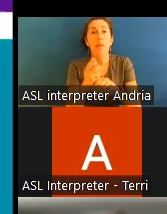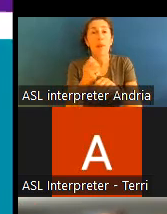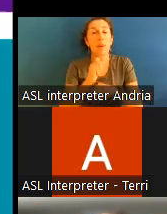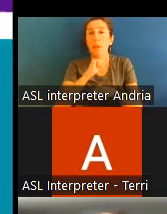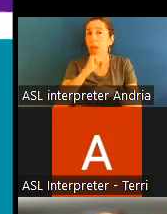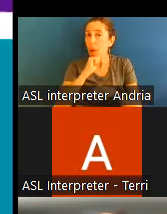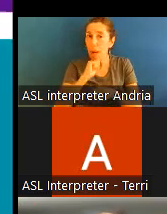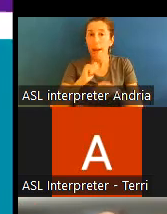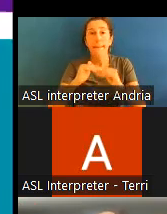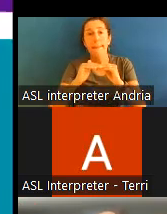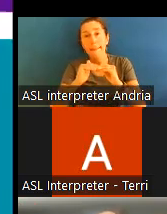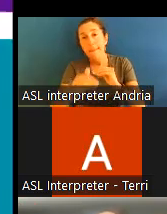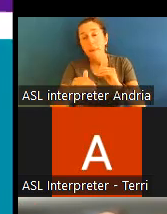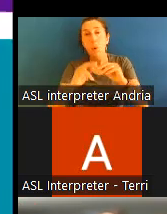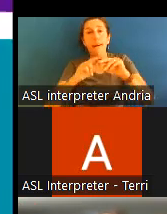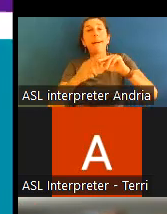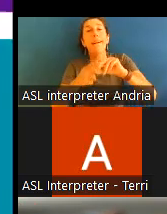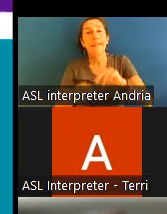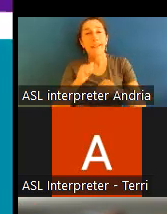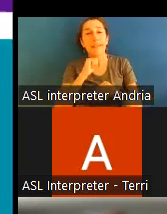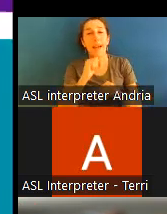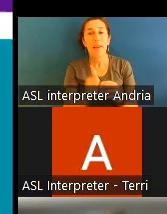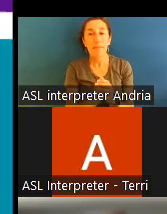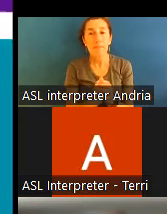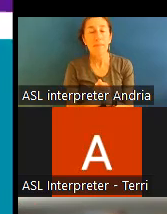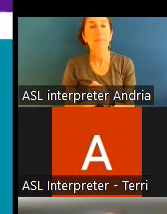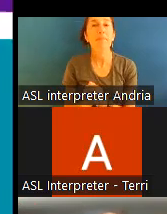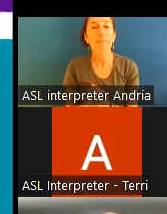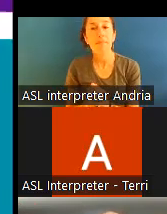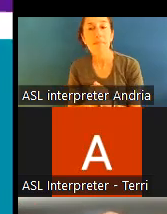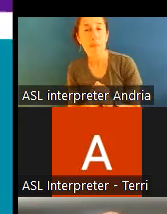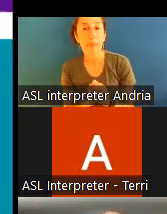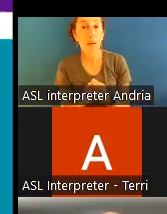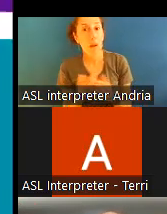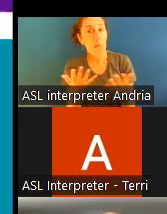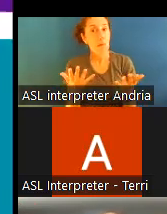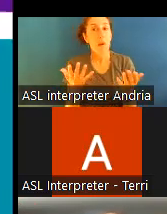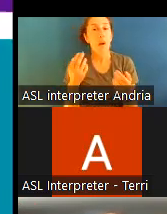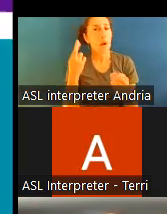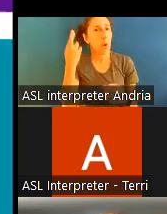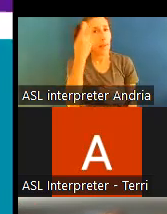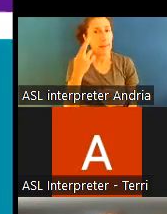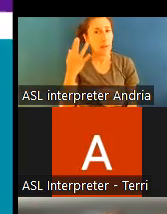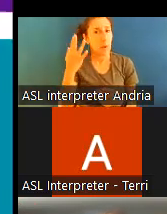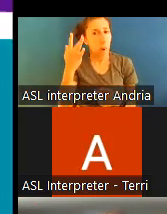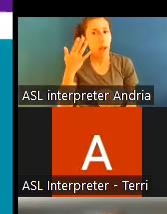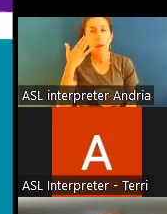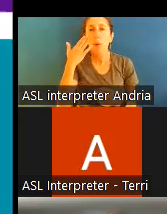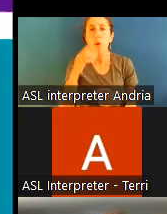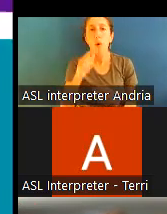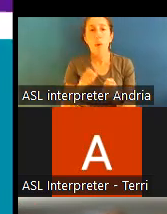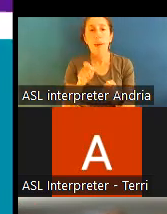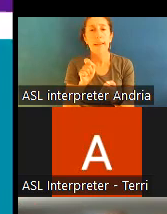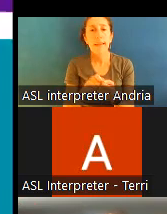And I'm not sure if that is just that the amount of violence is going up, or that there